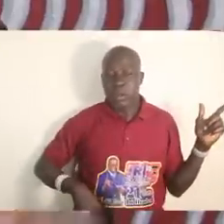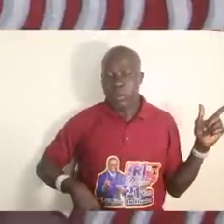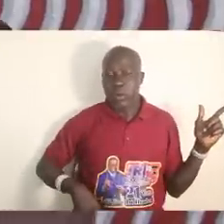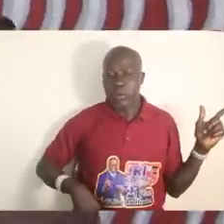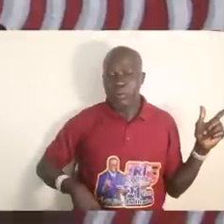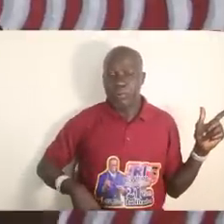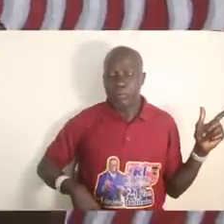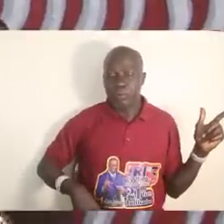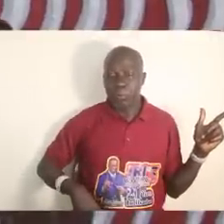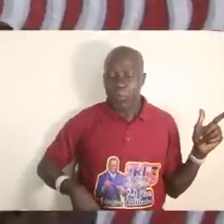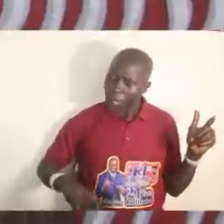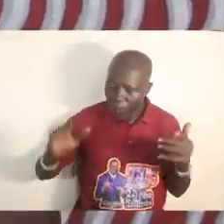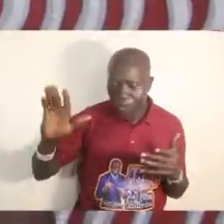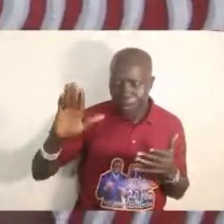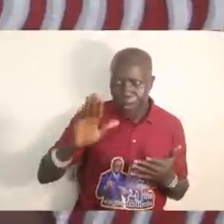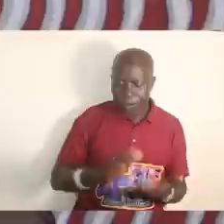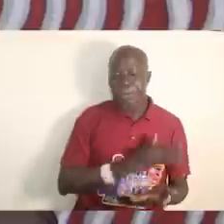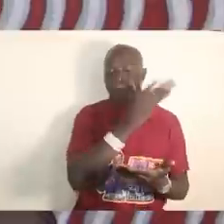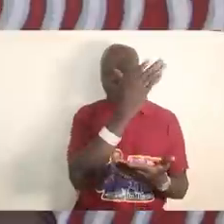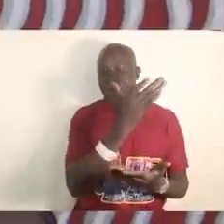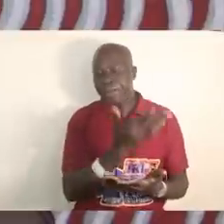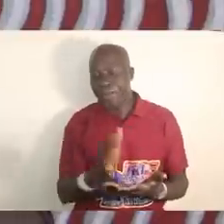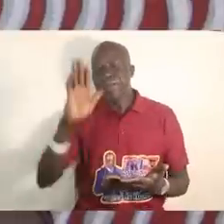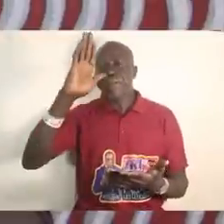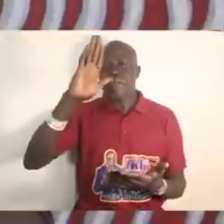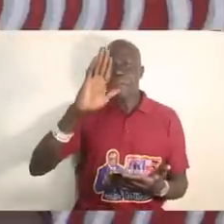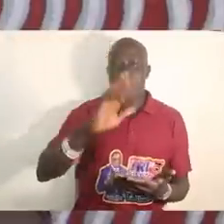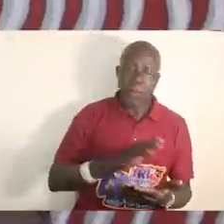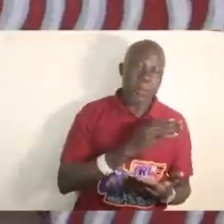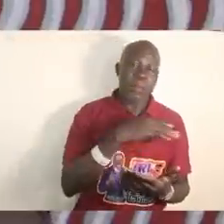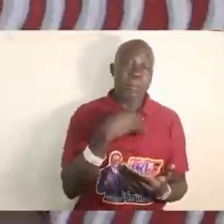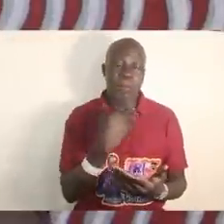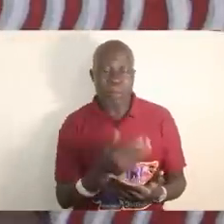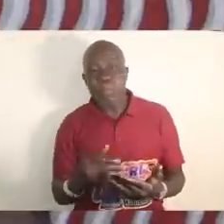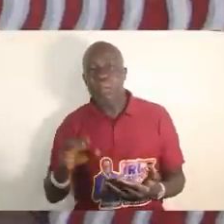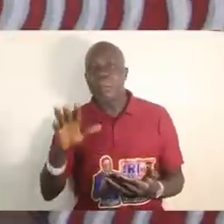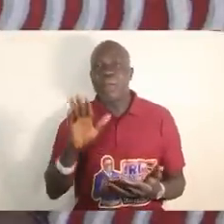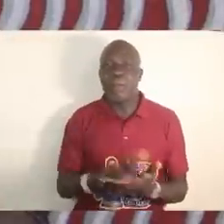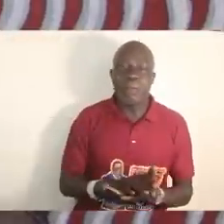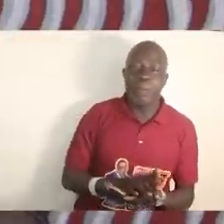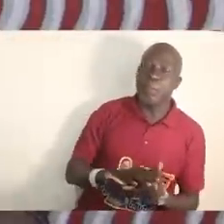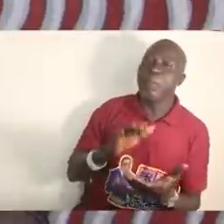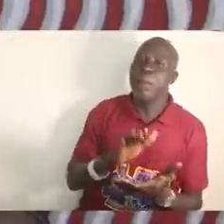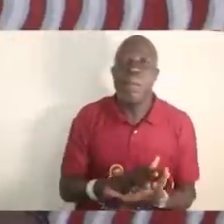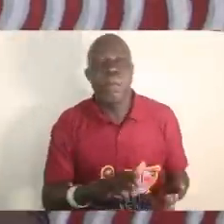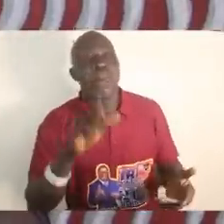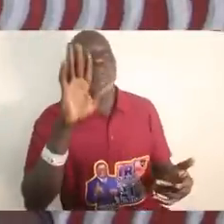Amen. Me no iri ajo me bene mongole